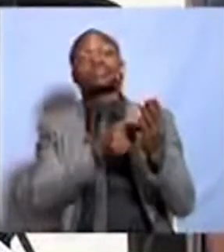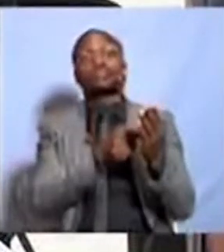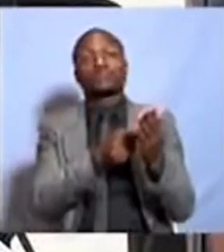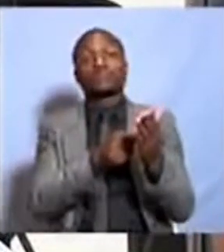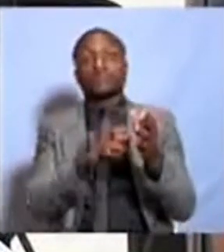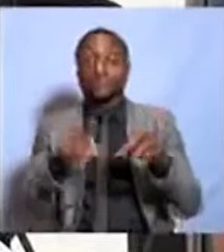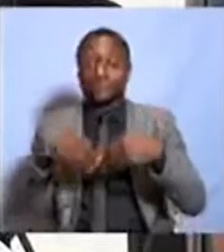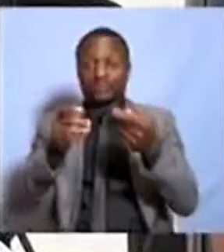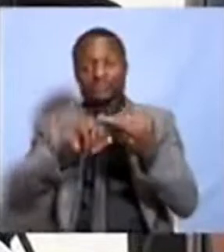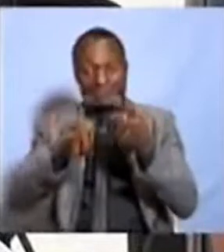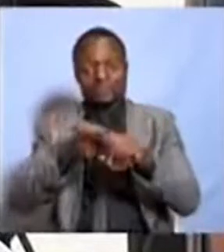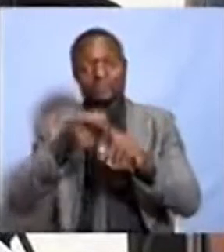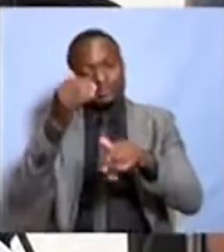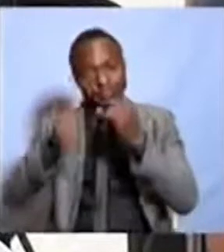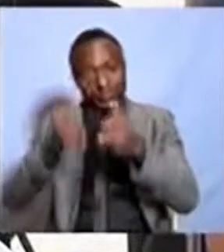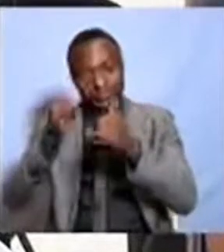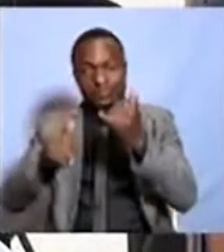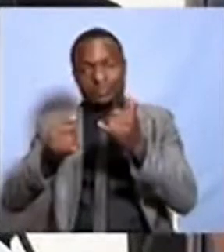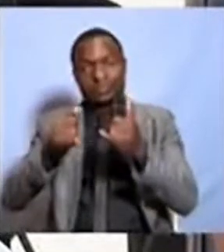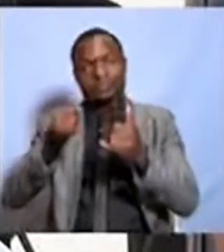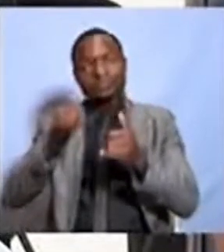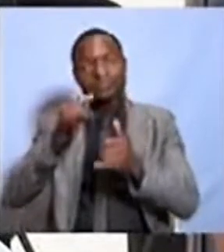give my colleague to also finish the last point.